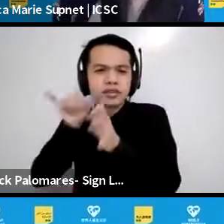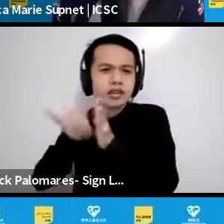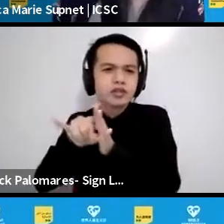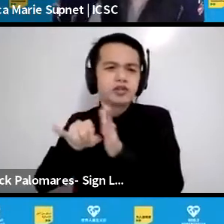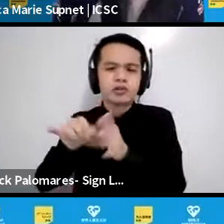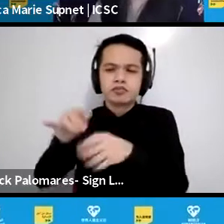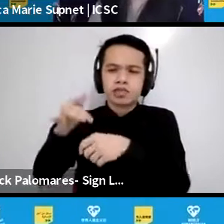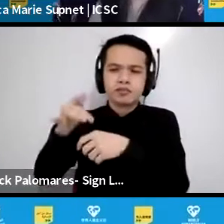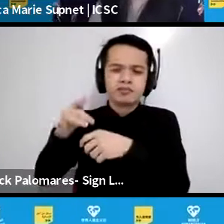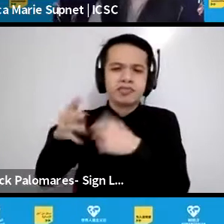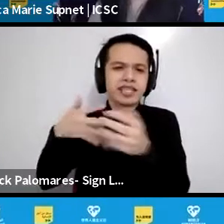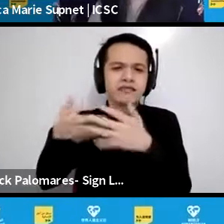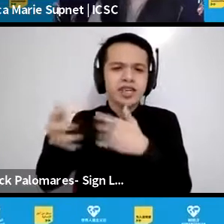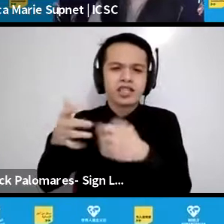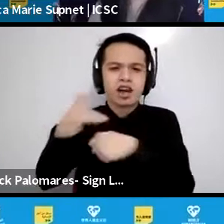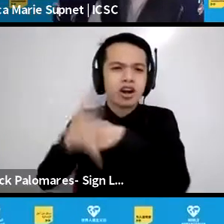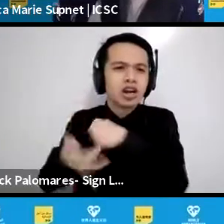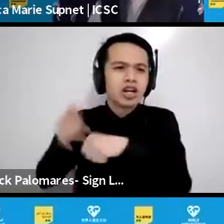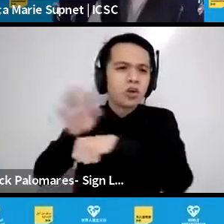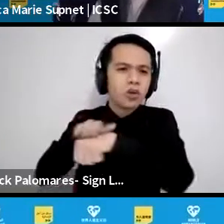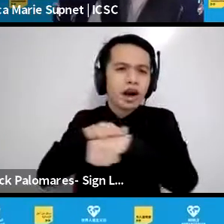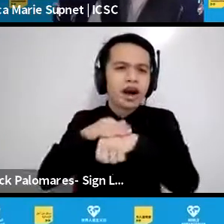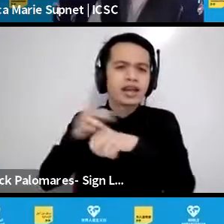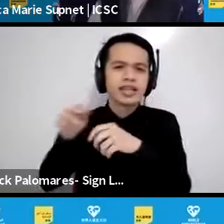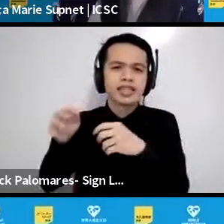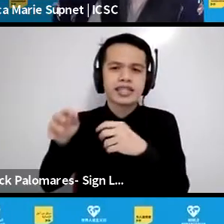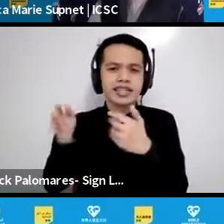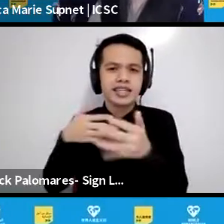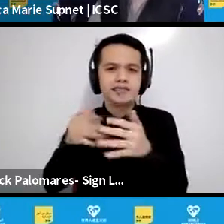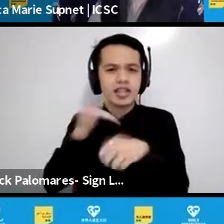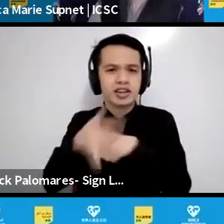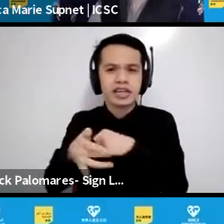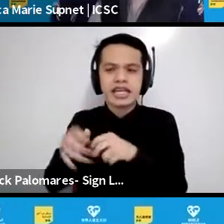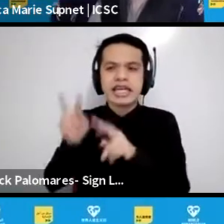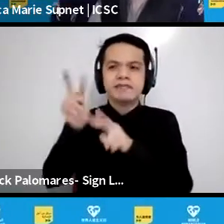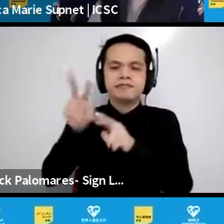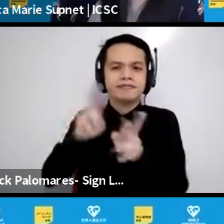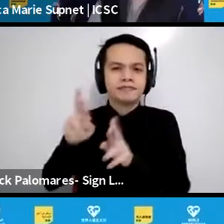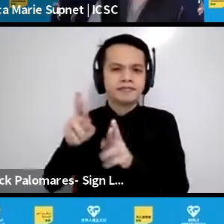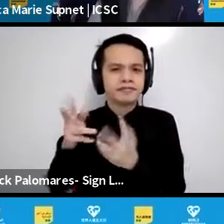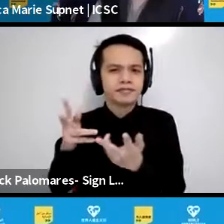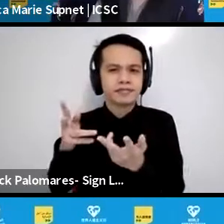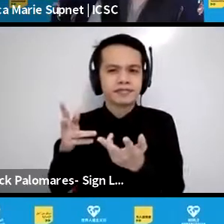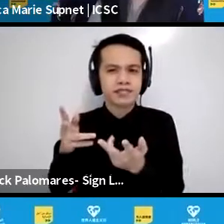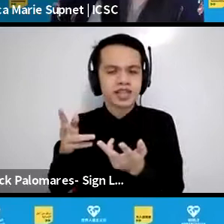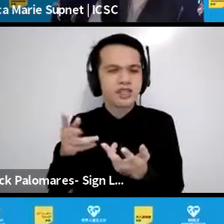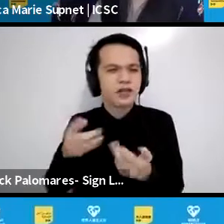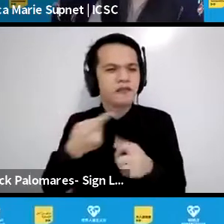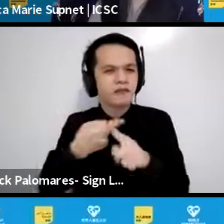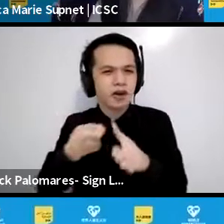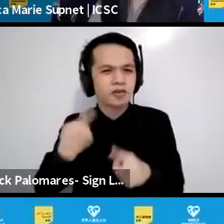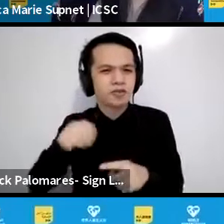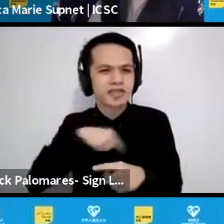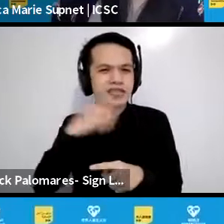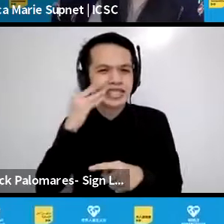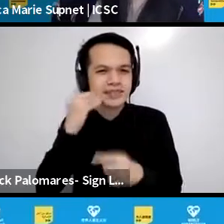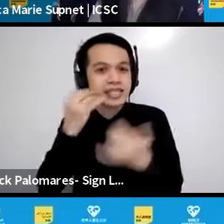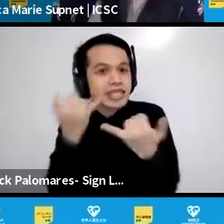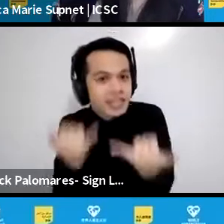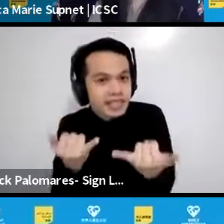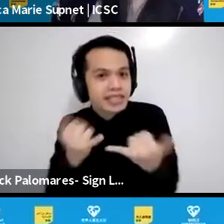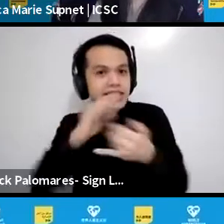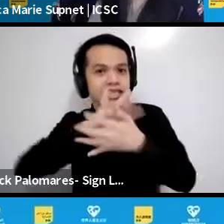early warning, and anticipation. So I think with our experience with the